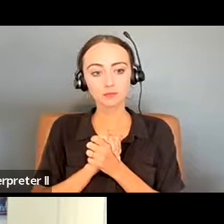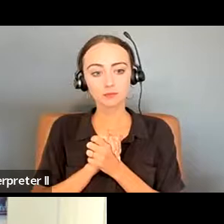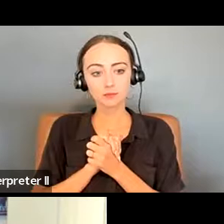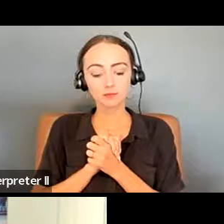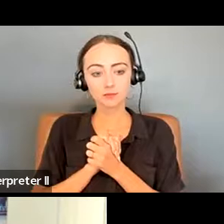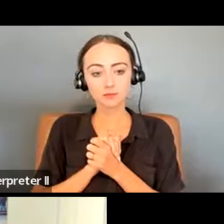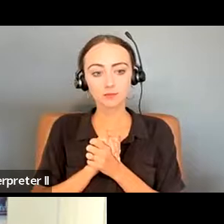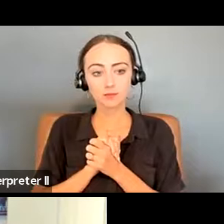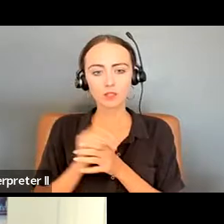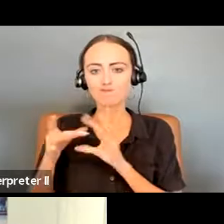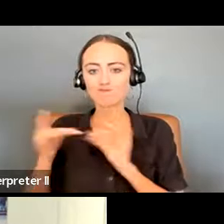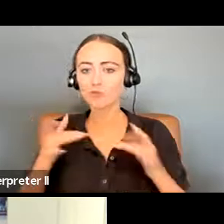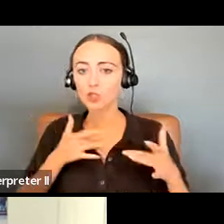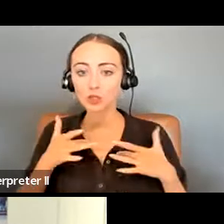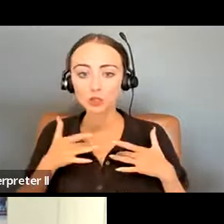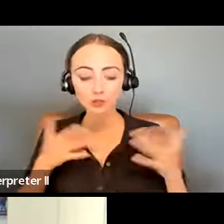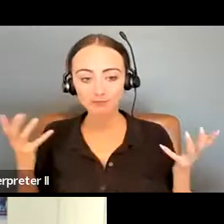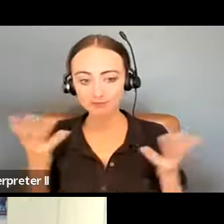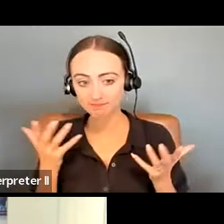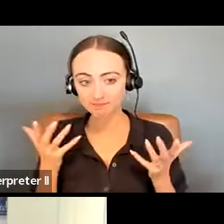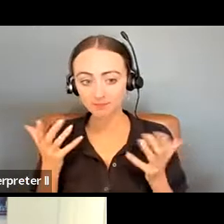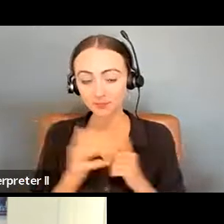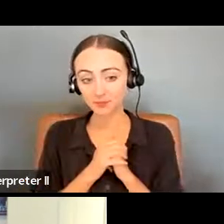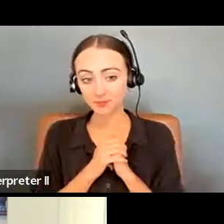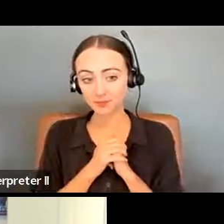we heard concern was from